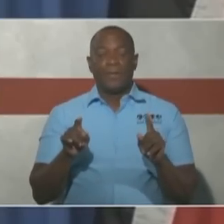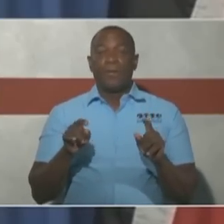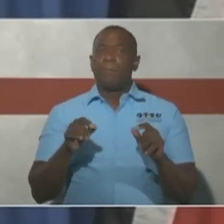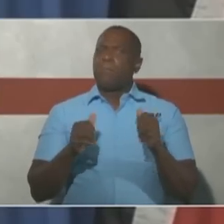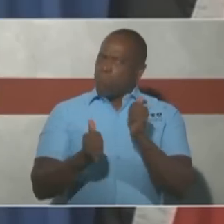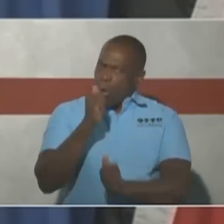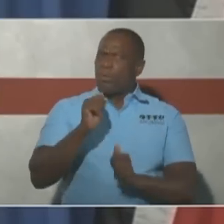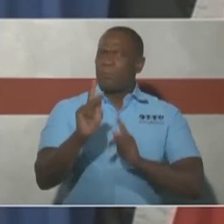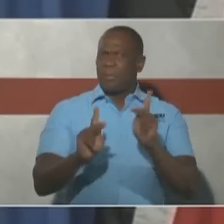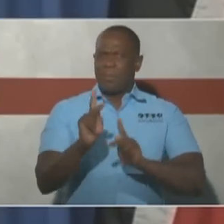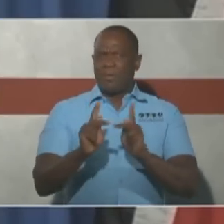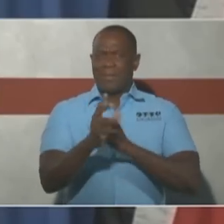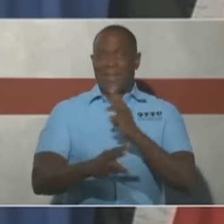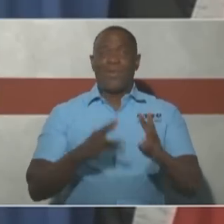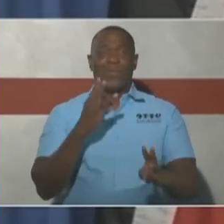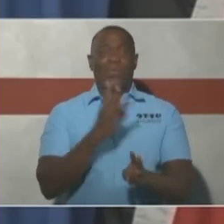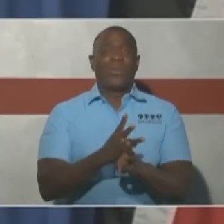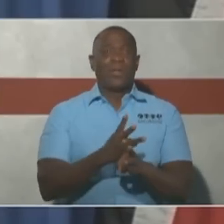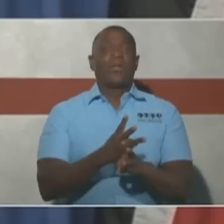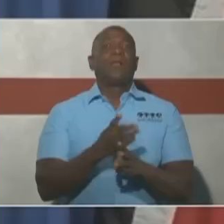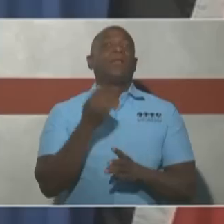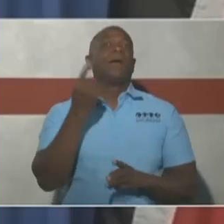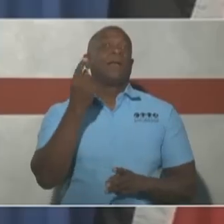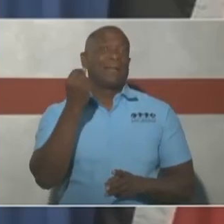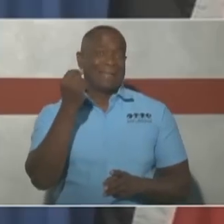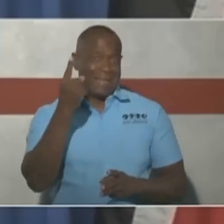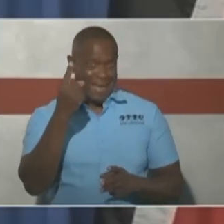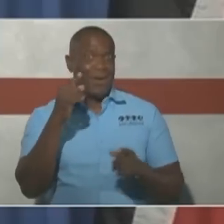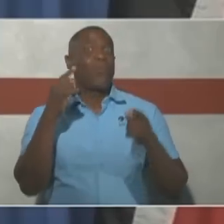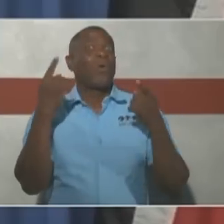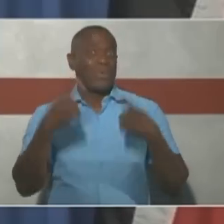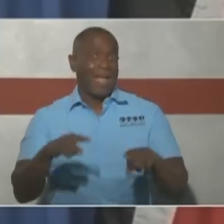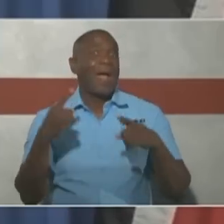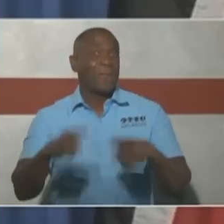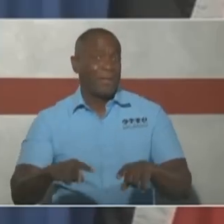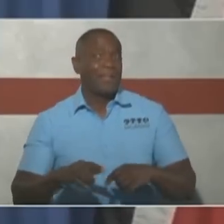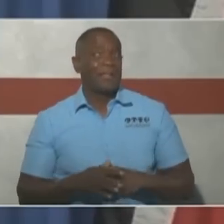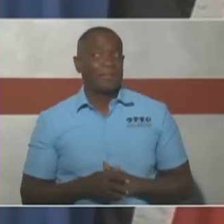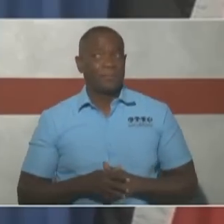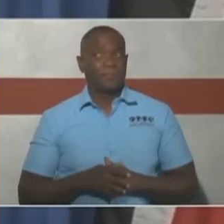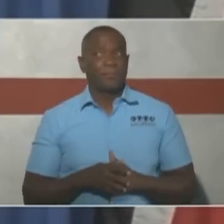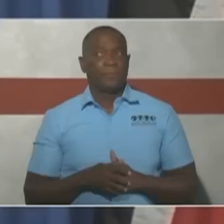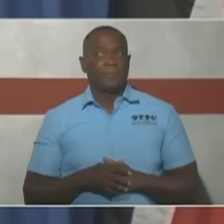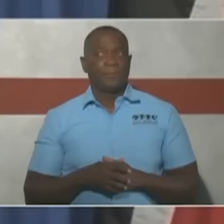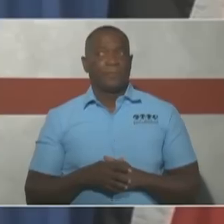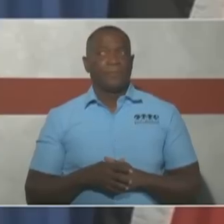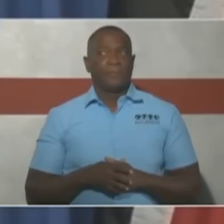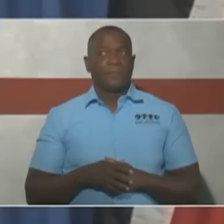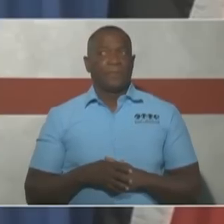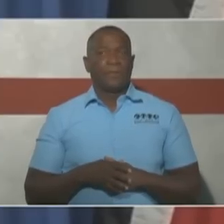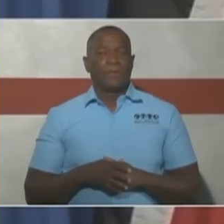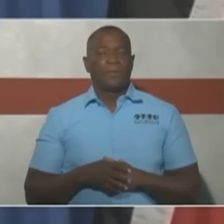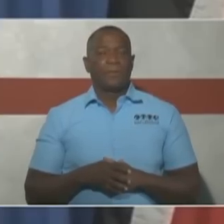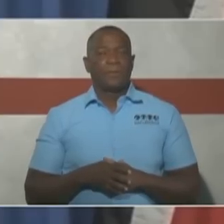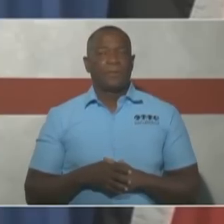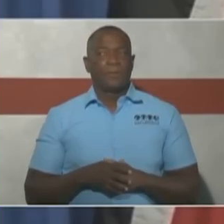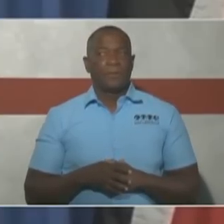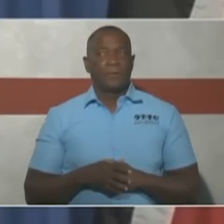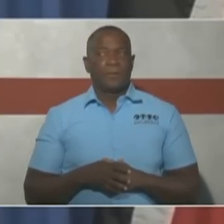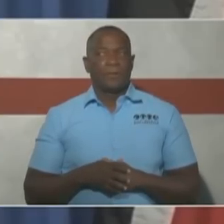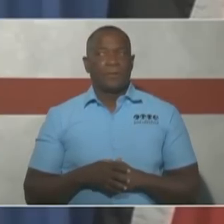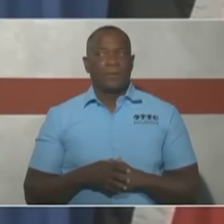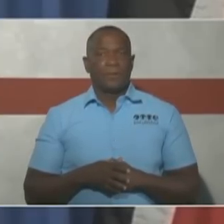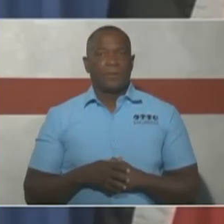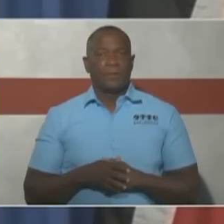the world recognized that something very unusual was happening, and it was killing people and making millions of people sick.